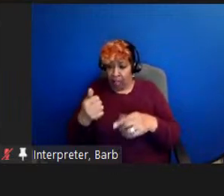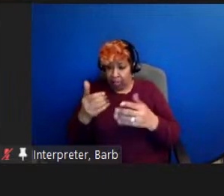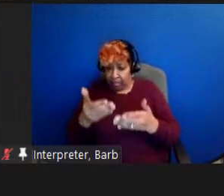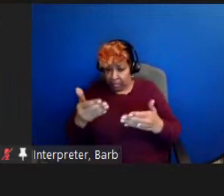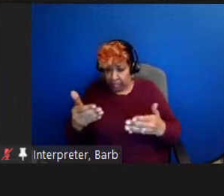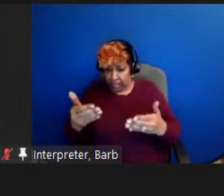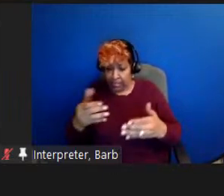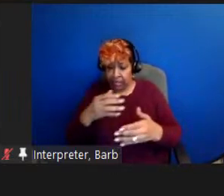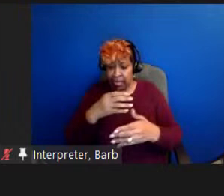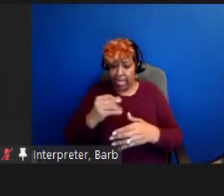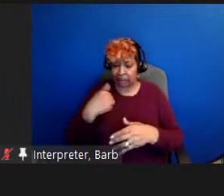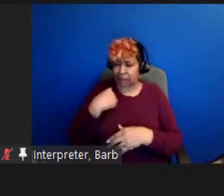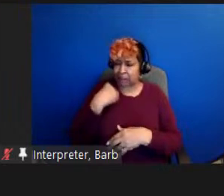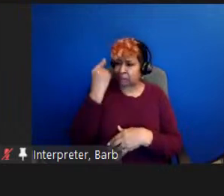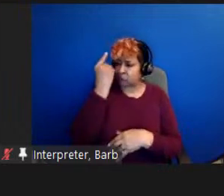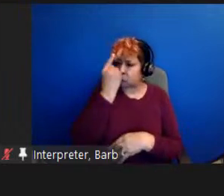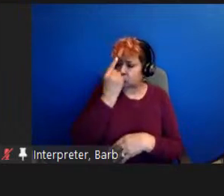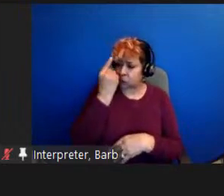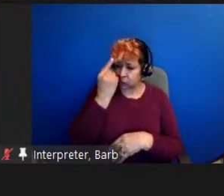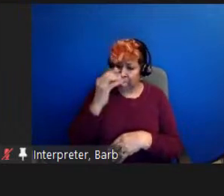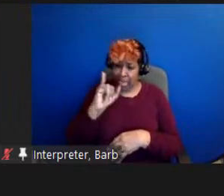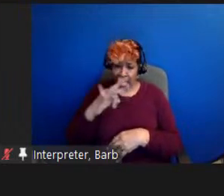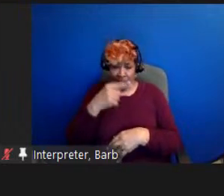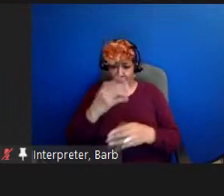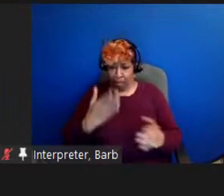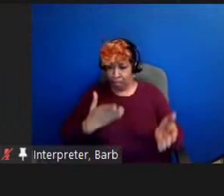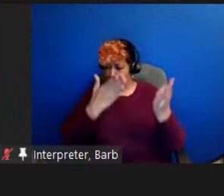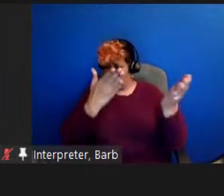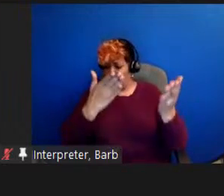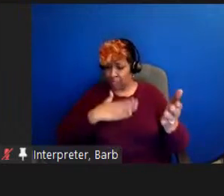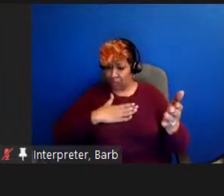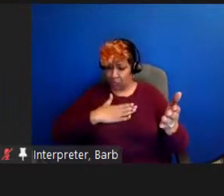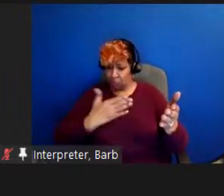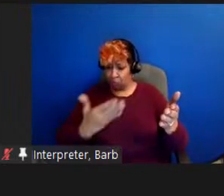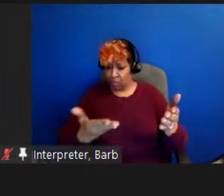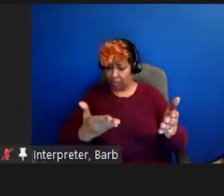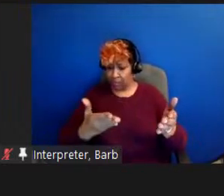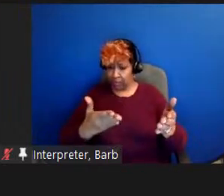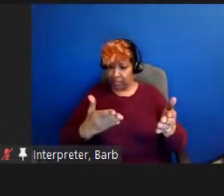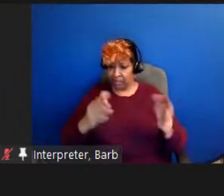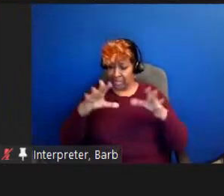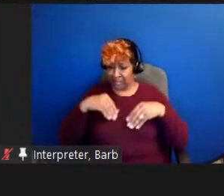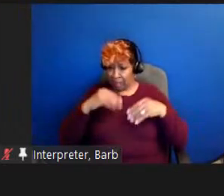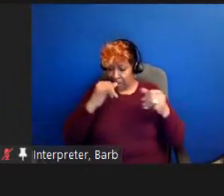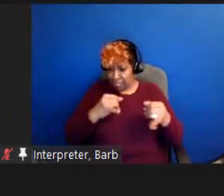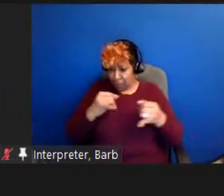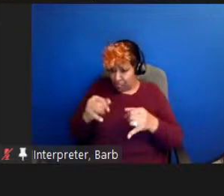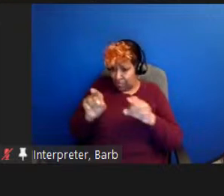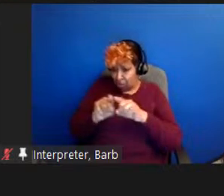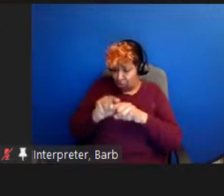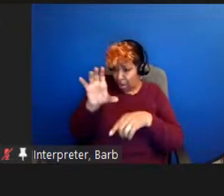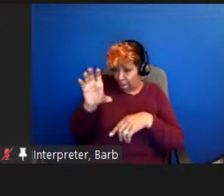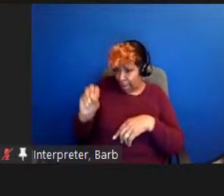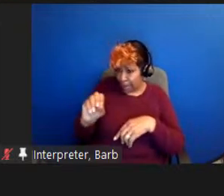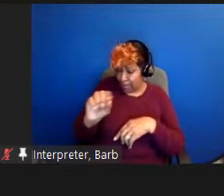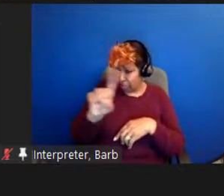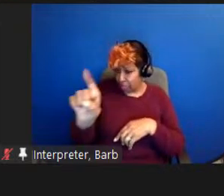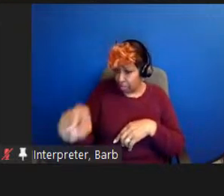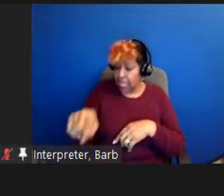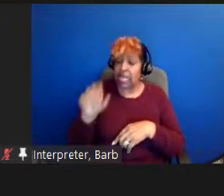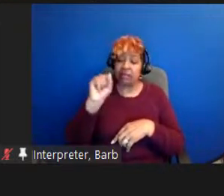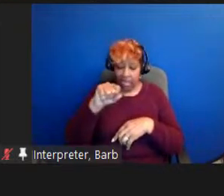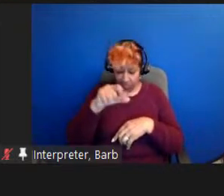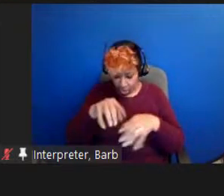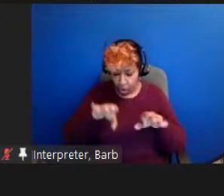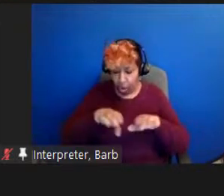if the proposals are open to individuals as well as companies. Yeah, they would be open to individuals and